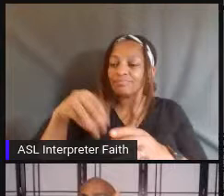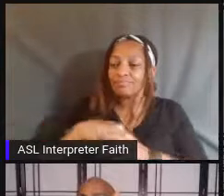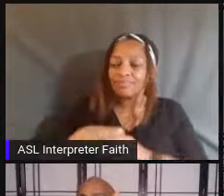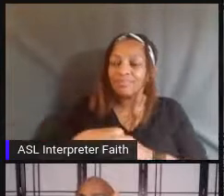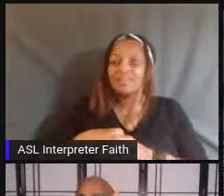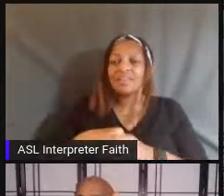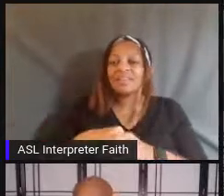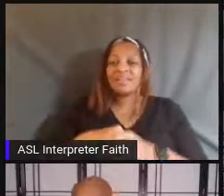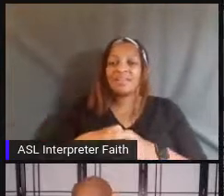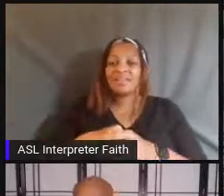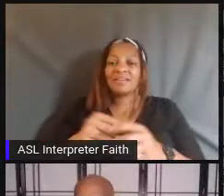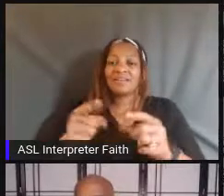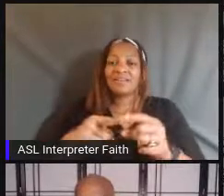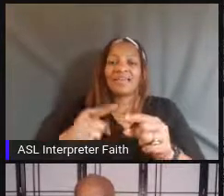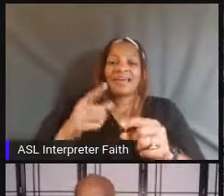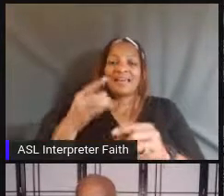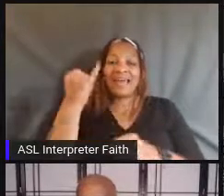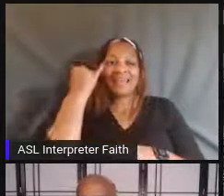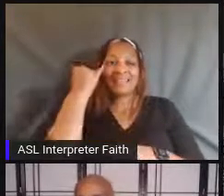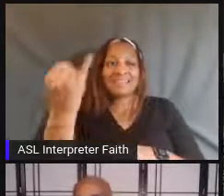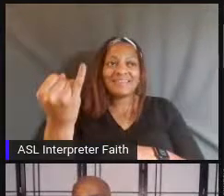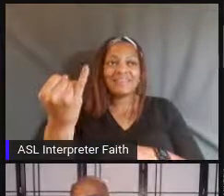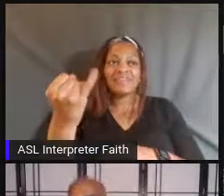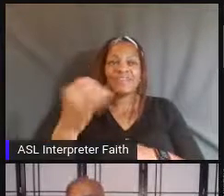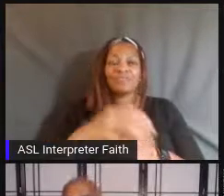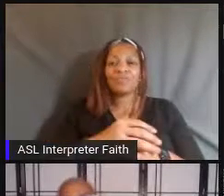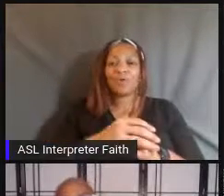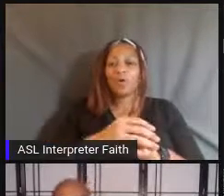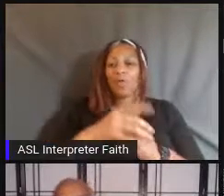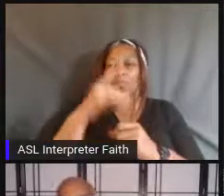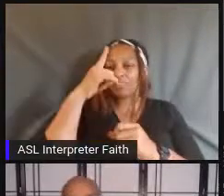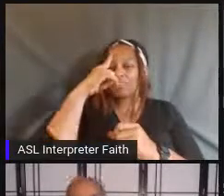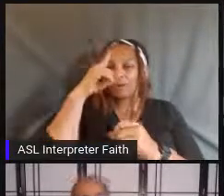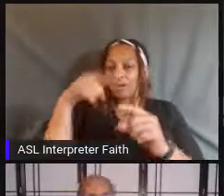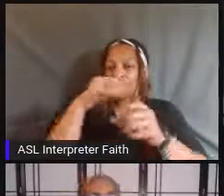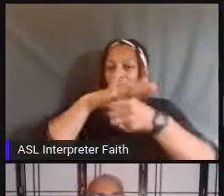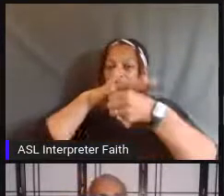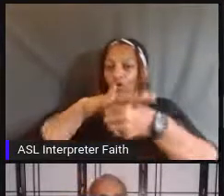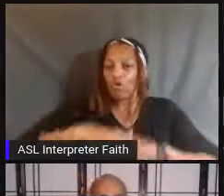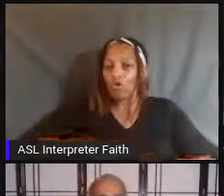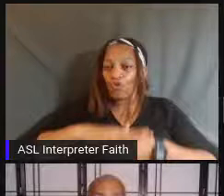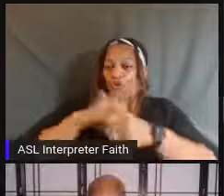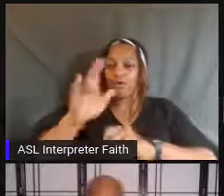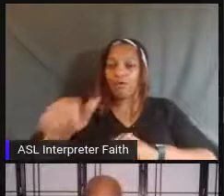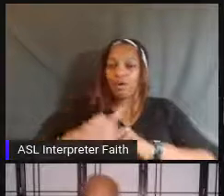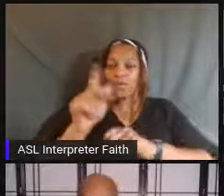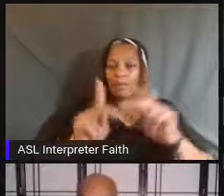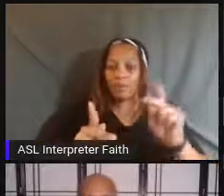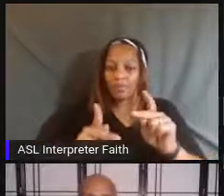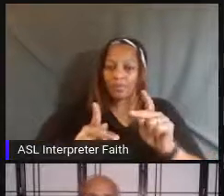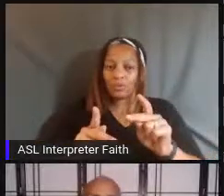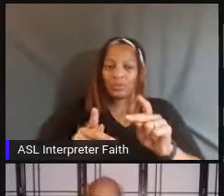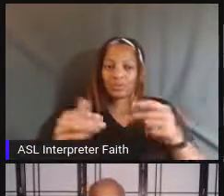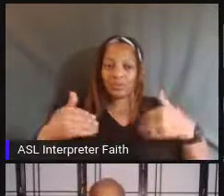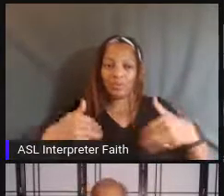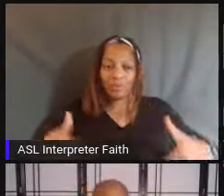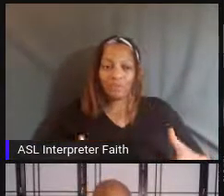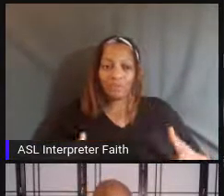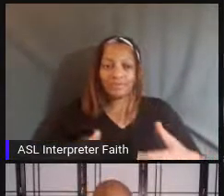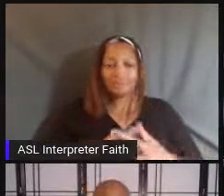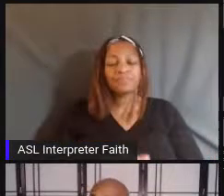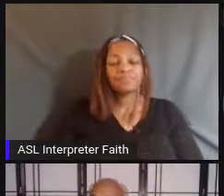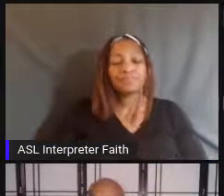on the idea, the paradigm, and the consciousness of oppressing other people's or your own